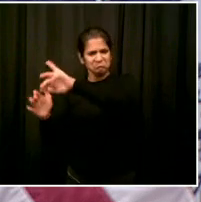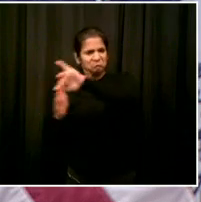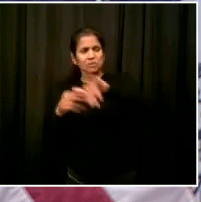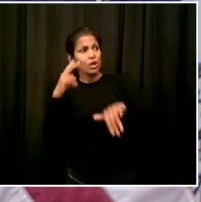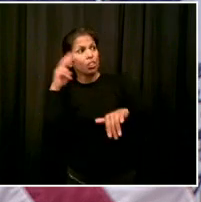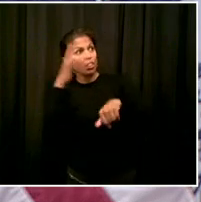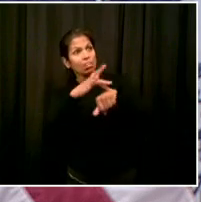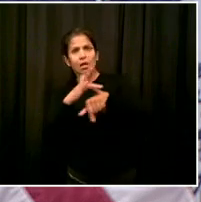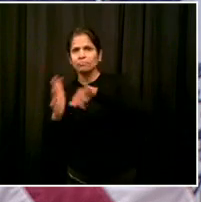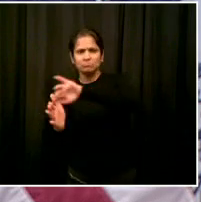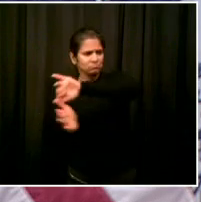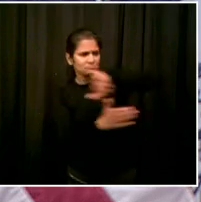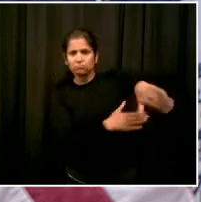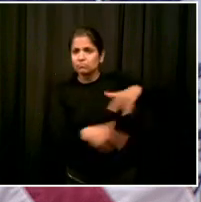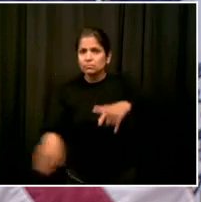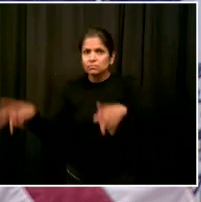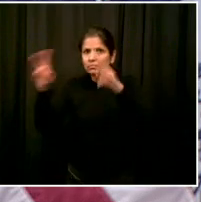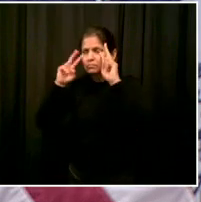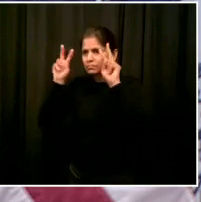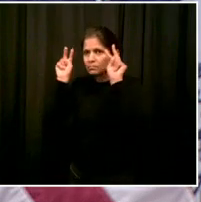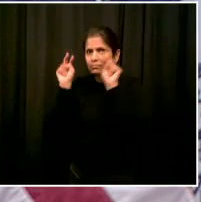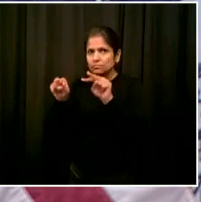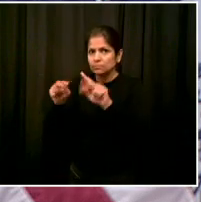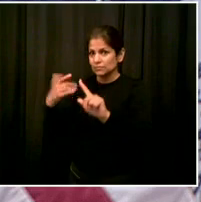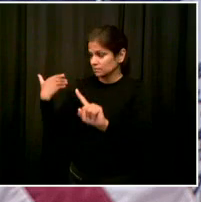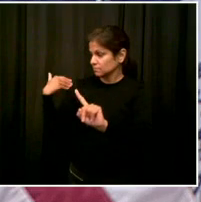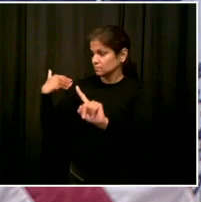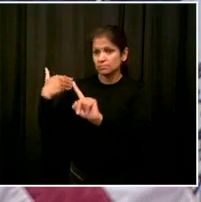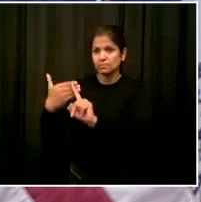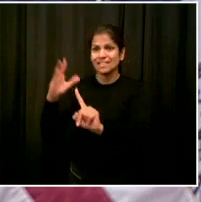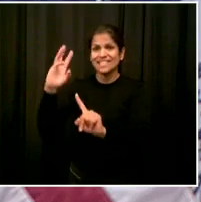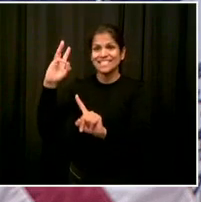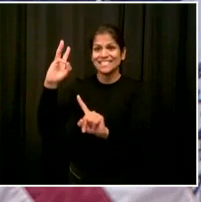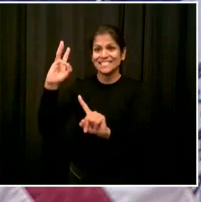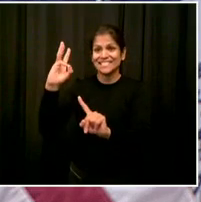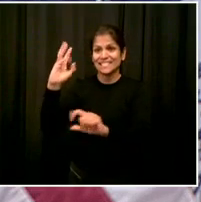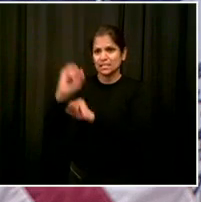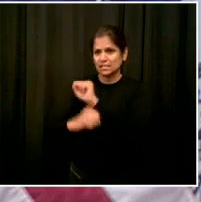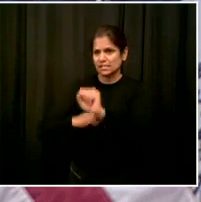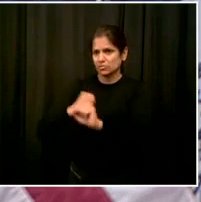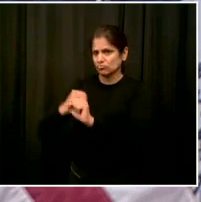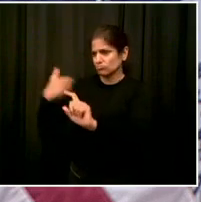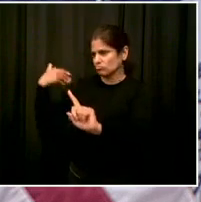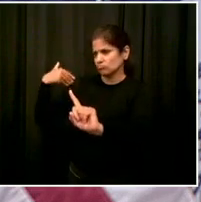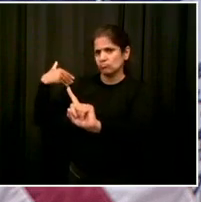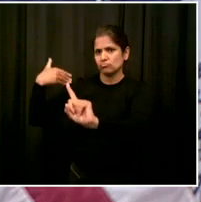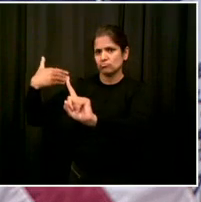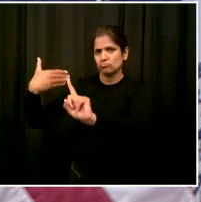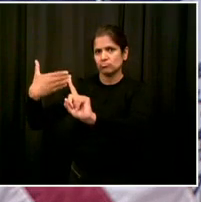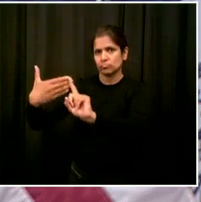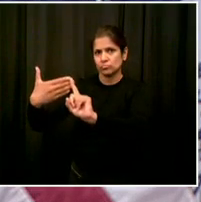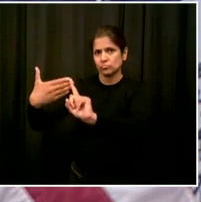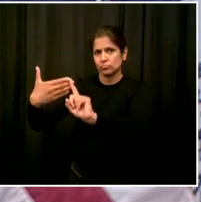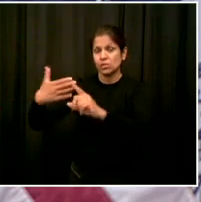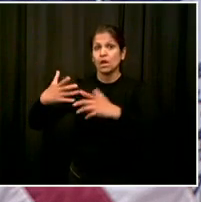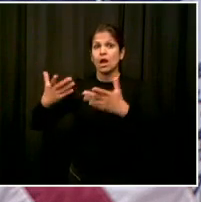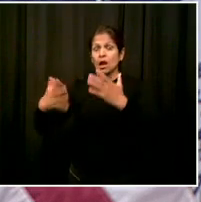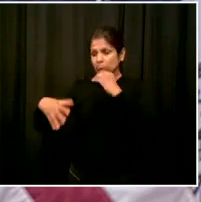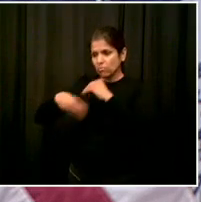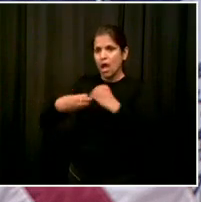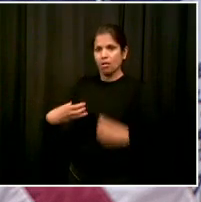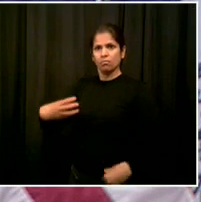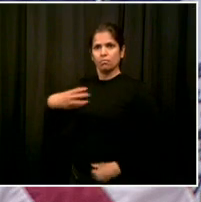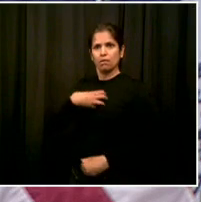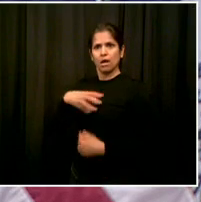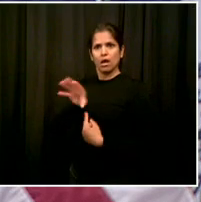was de-escalation training, implicit bias training, body cameras, obviously making the police force look like New York City.